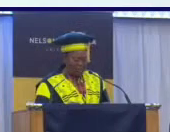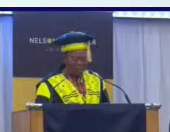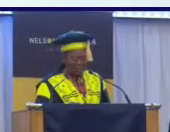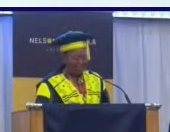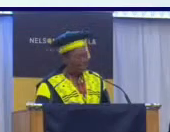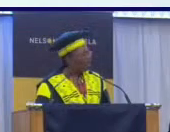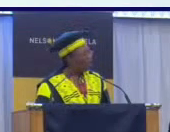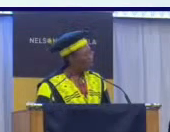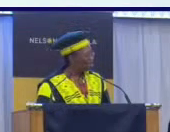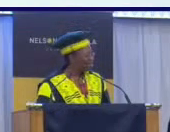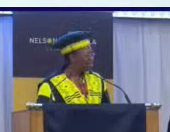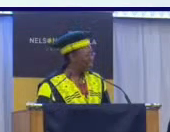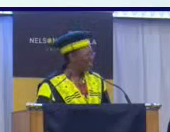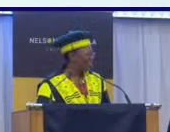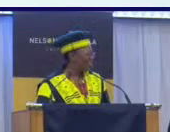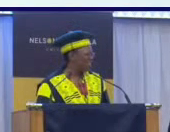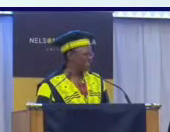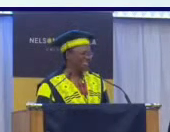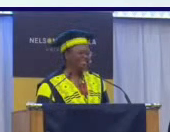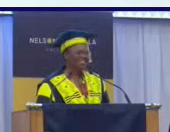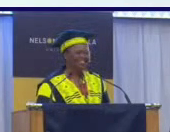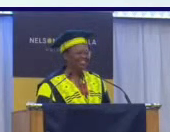Johannes Lutz.